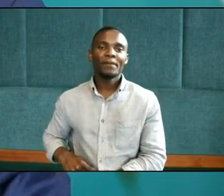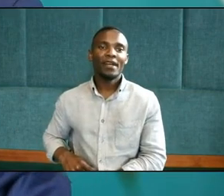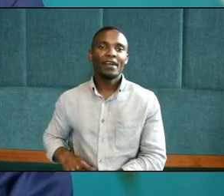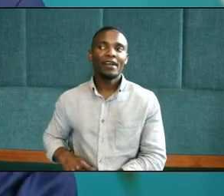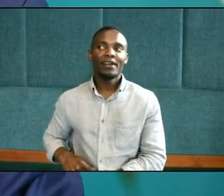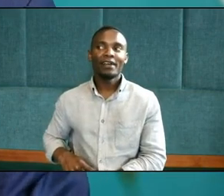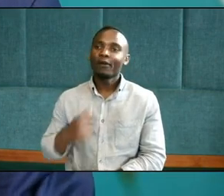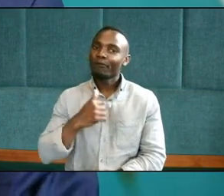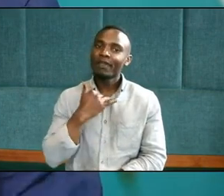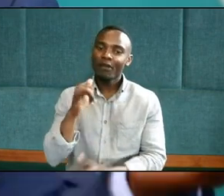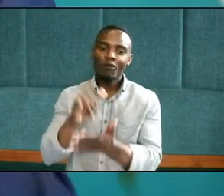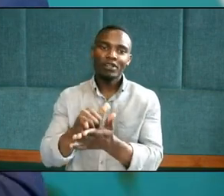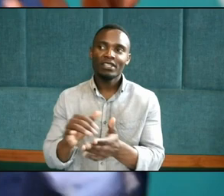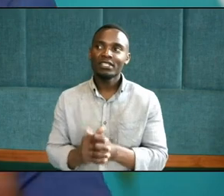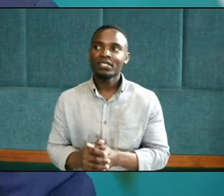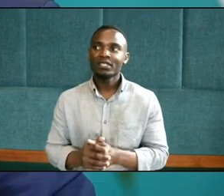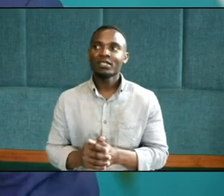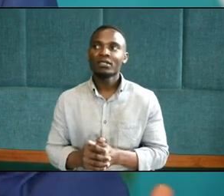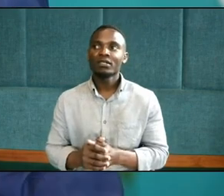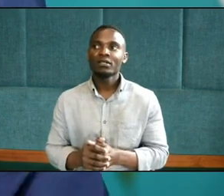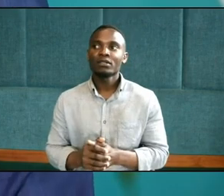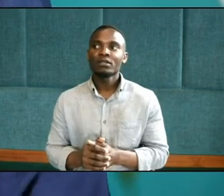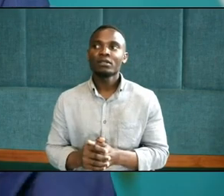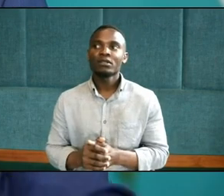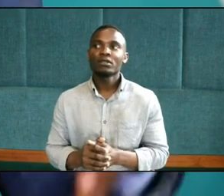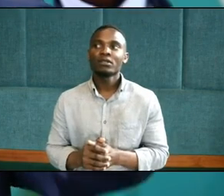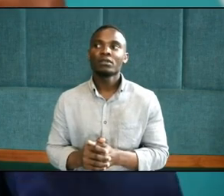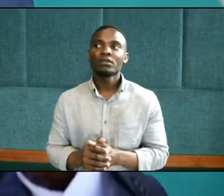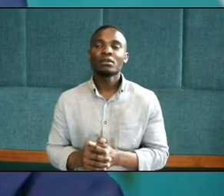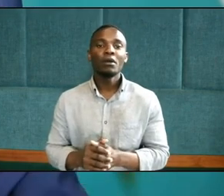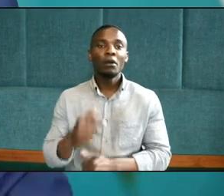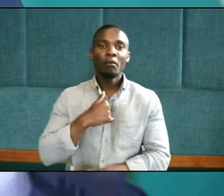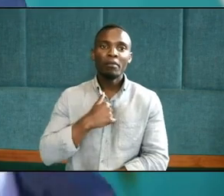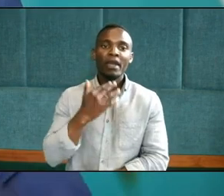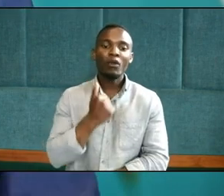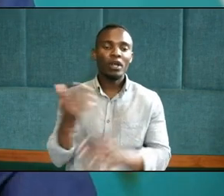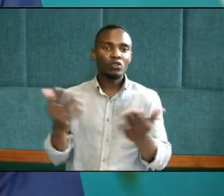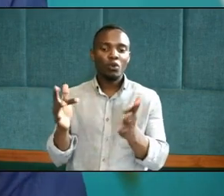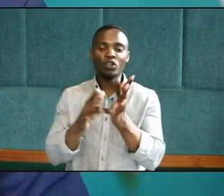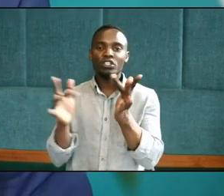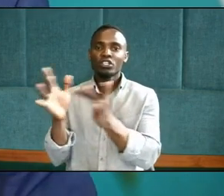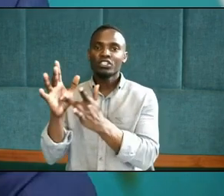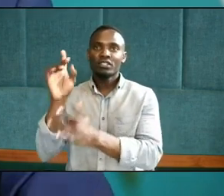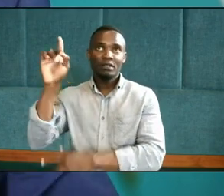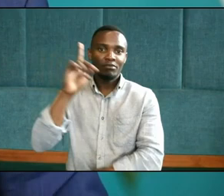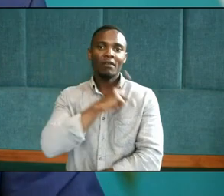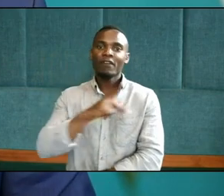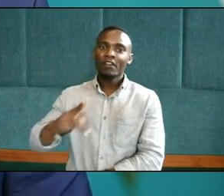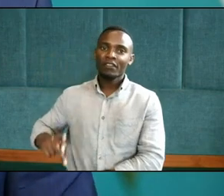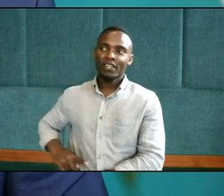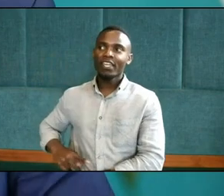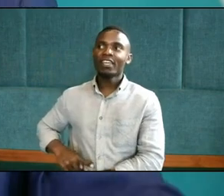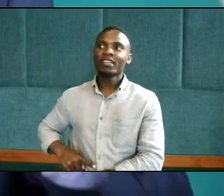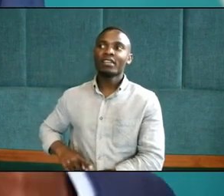I want that one. Hallelujah. Sitaki ndogo ndogo za hapa. Mi sitaki ndogo ndogo. I want where Jesus is the King. Hallelujah. He's the one calling